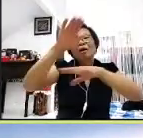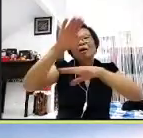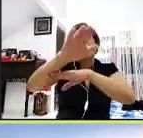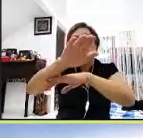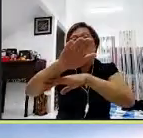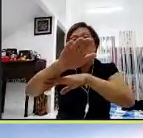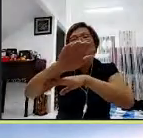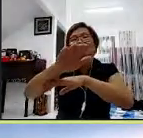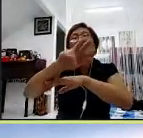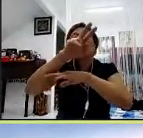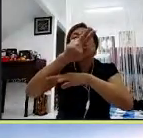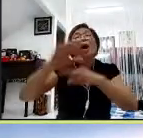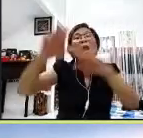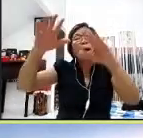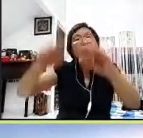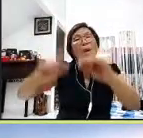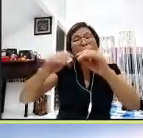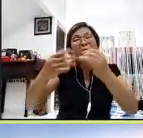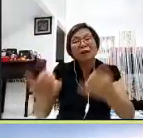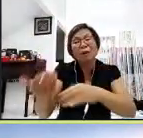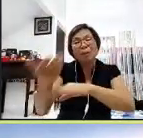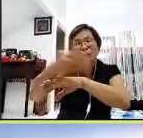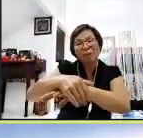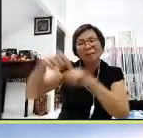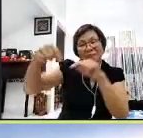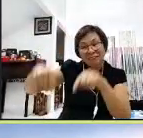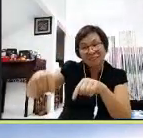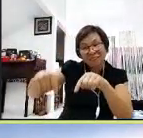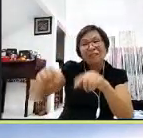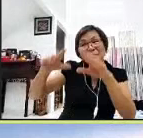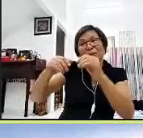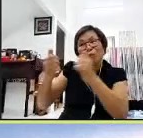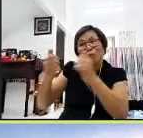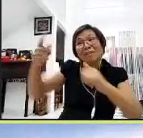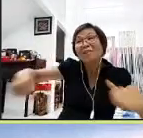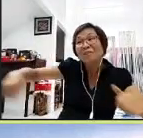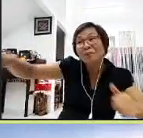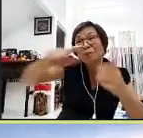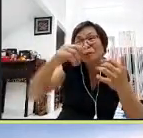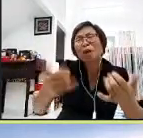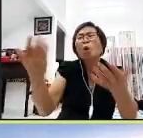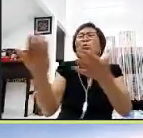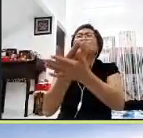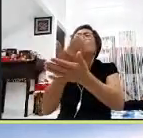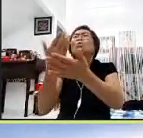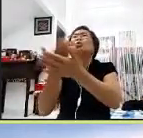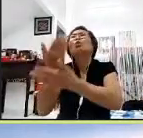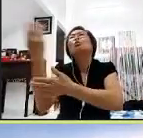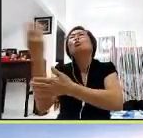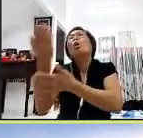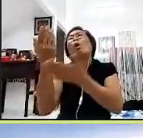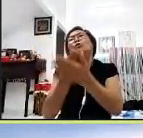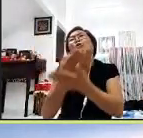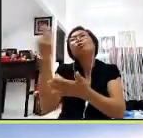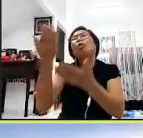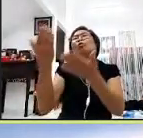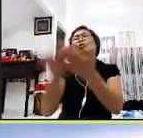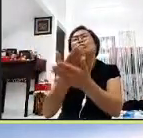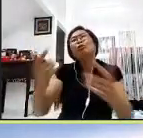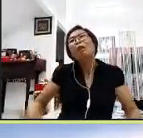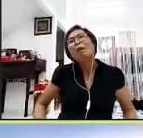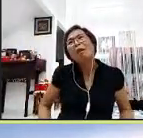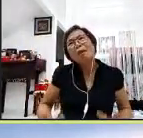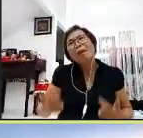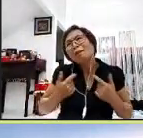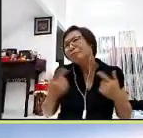conference meeting, and then tonight I have this meeting with all of you. So this is the new norm and new life. So do we want